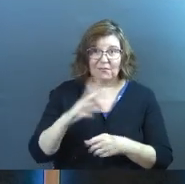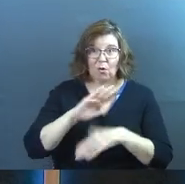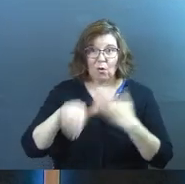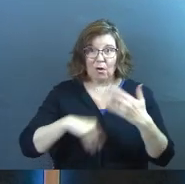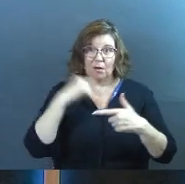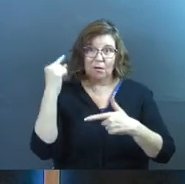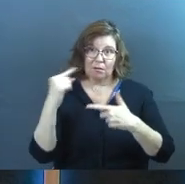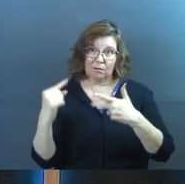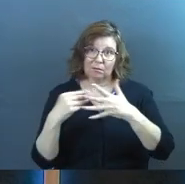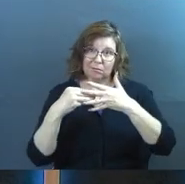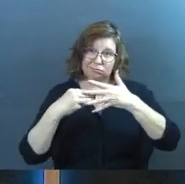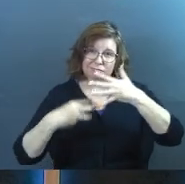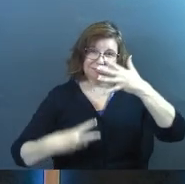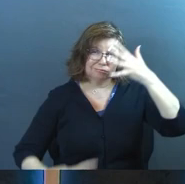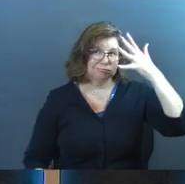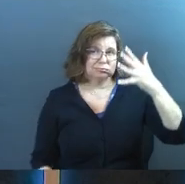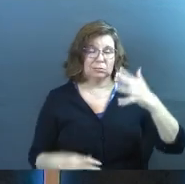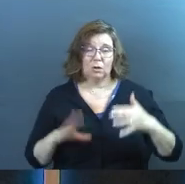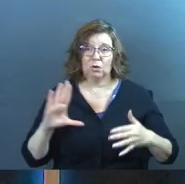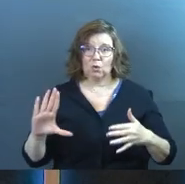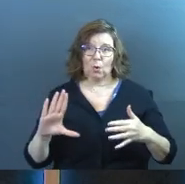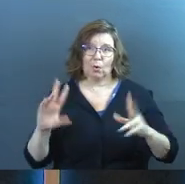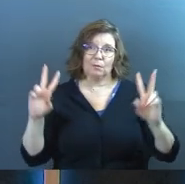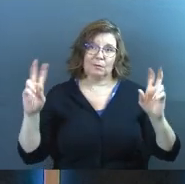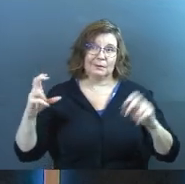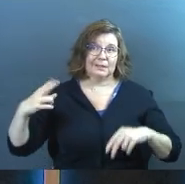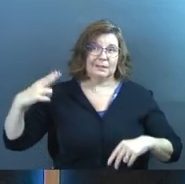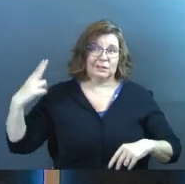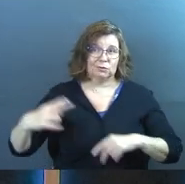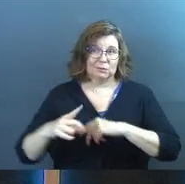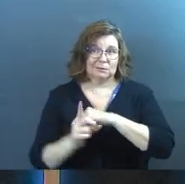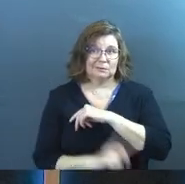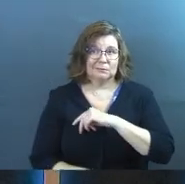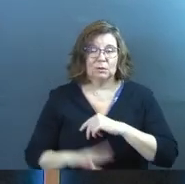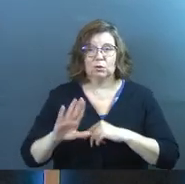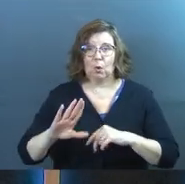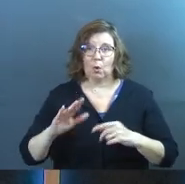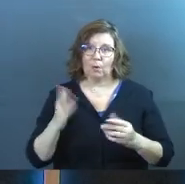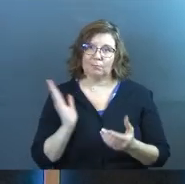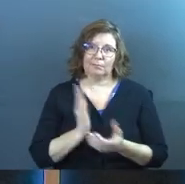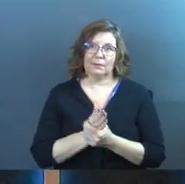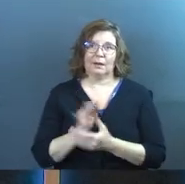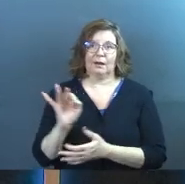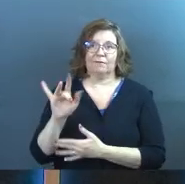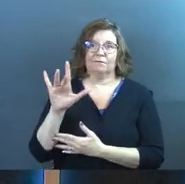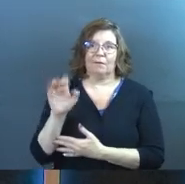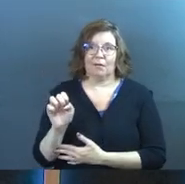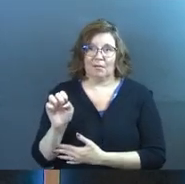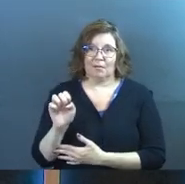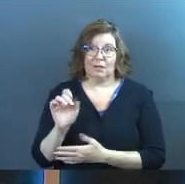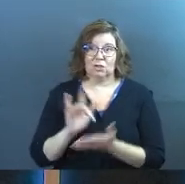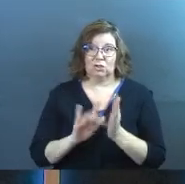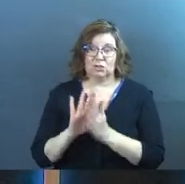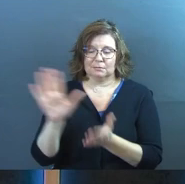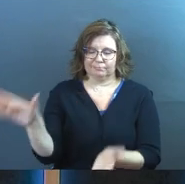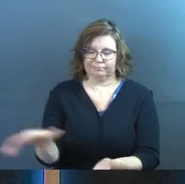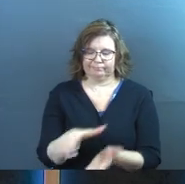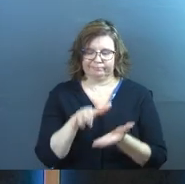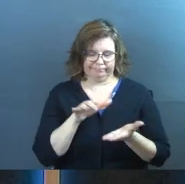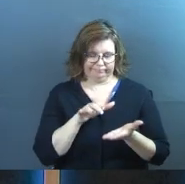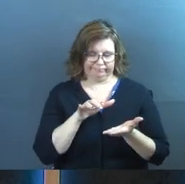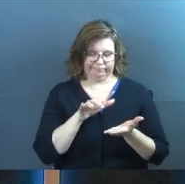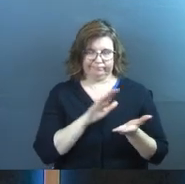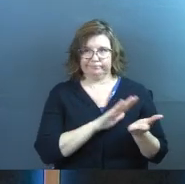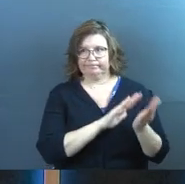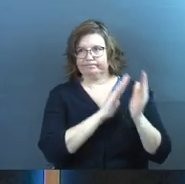all of that, if that was your criminal history, if that was your file, Jesus took that and he nailed